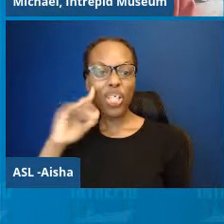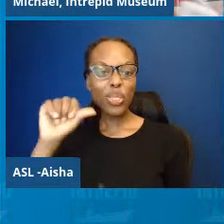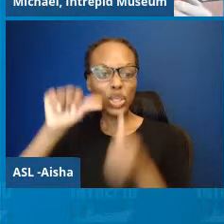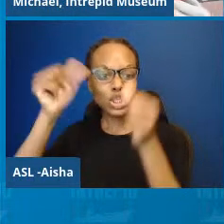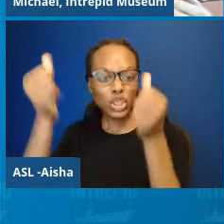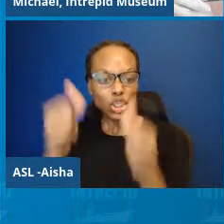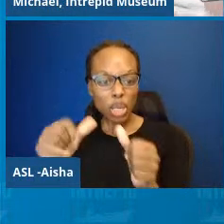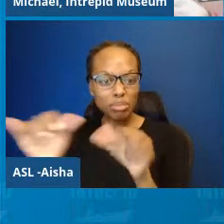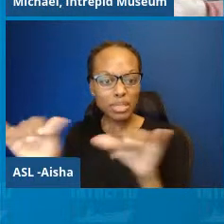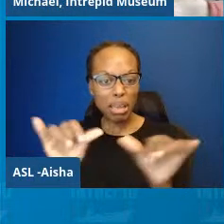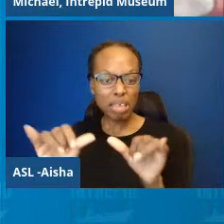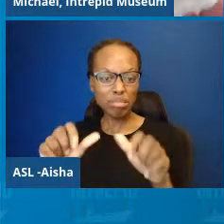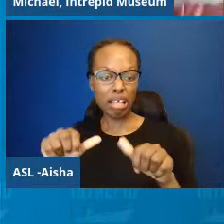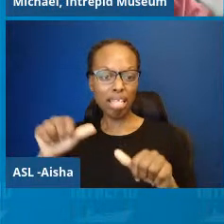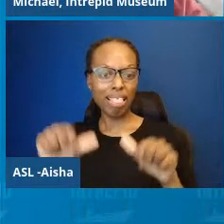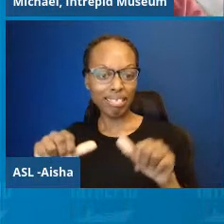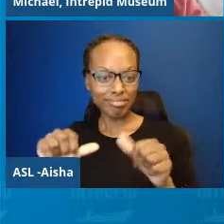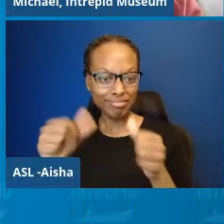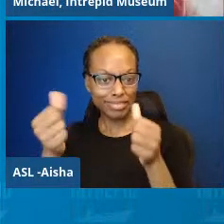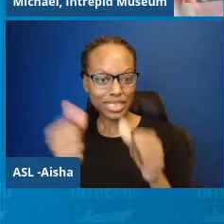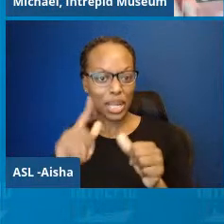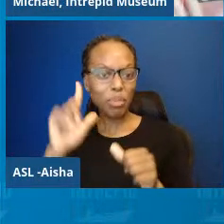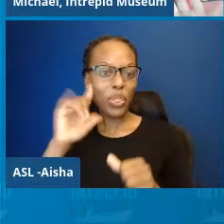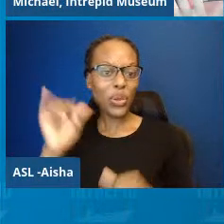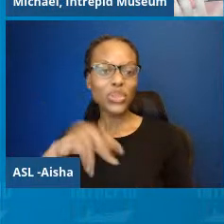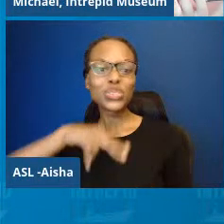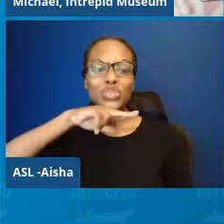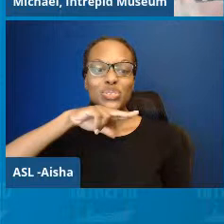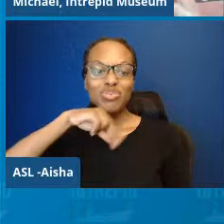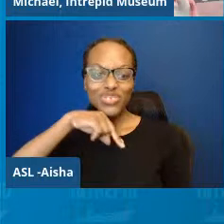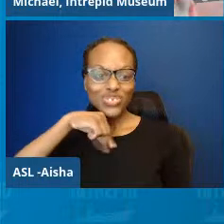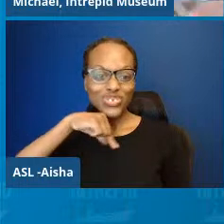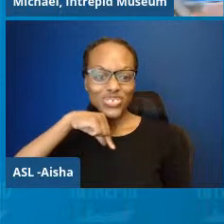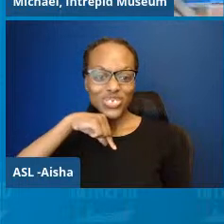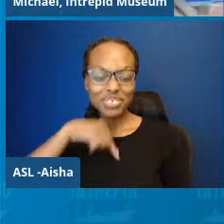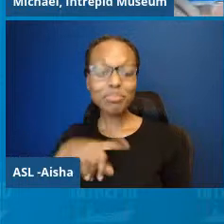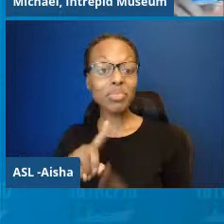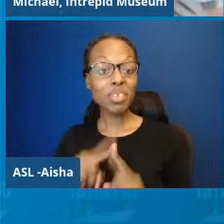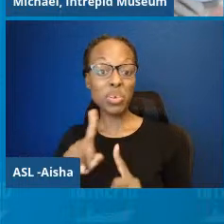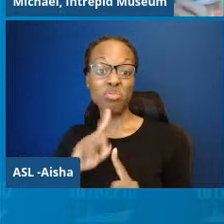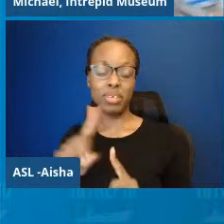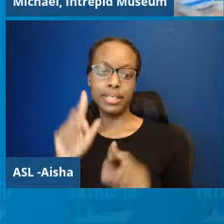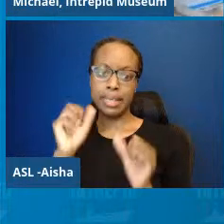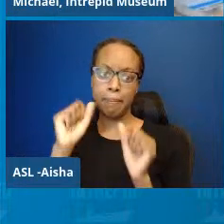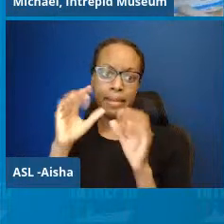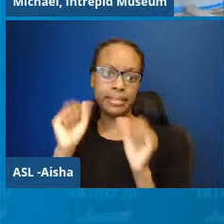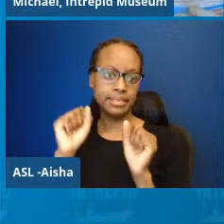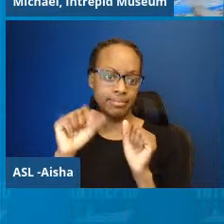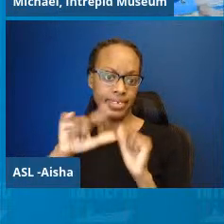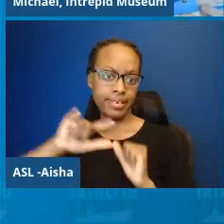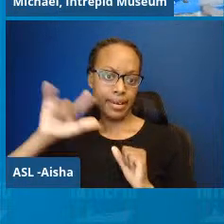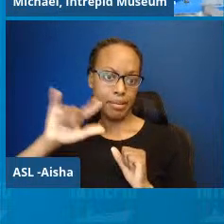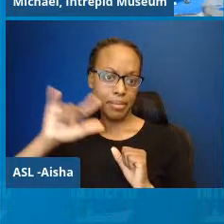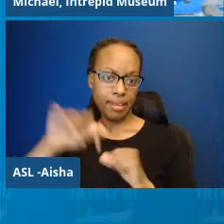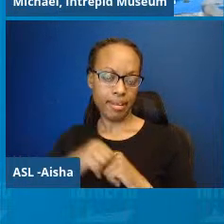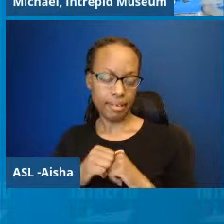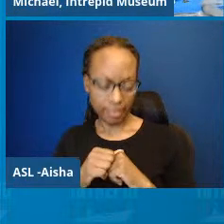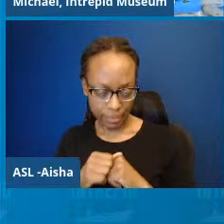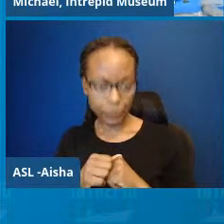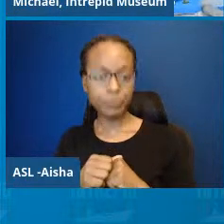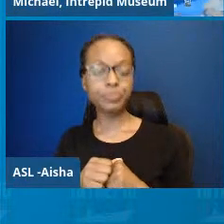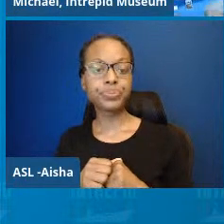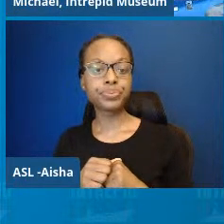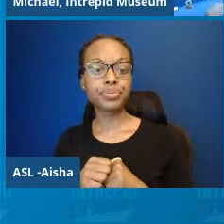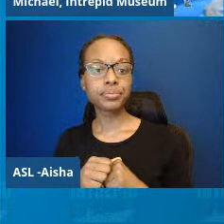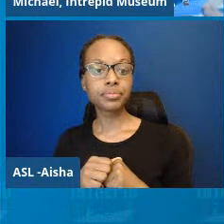awkward. But it's a really magnificent aircraft that was really engineered